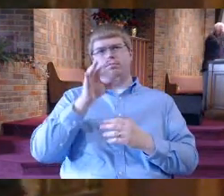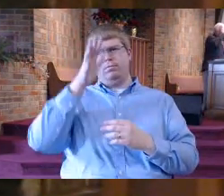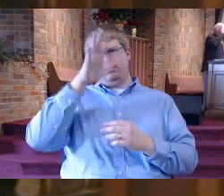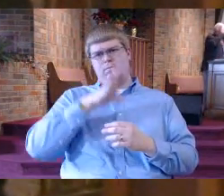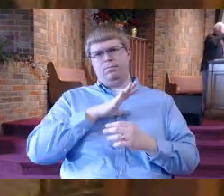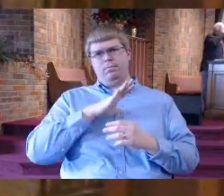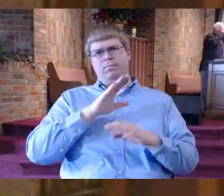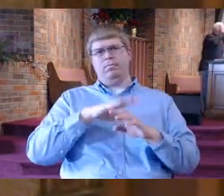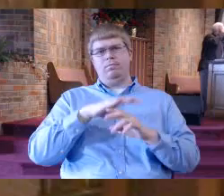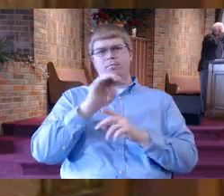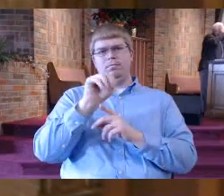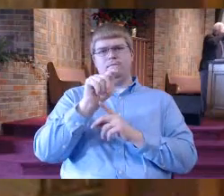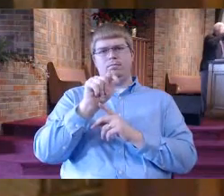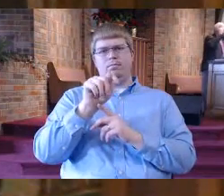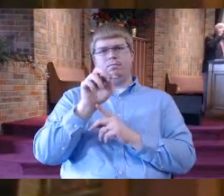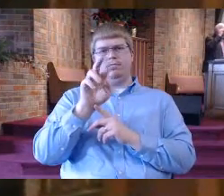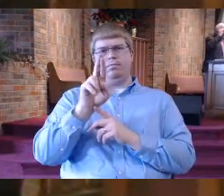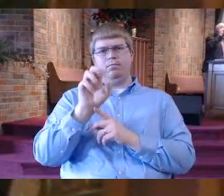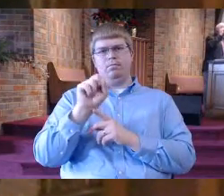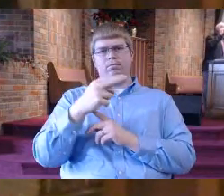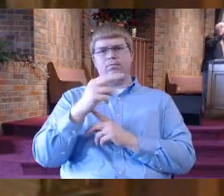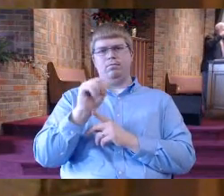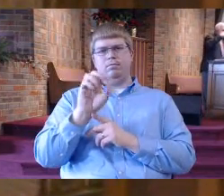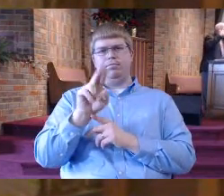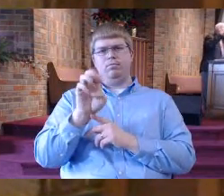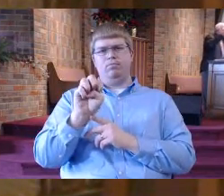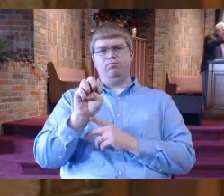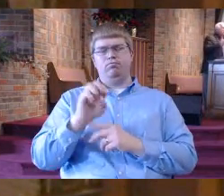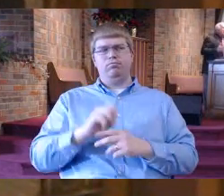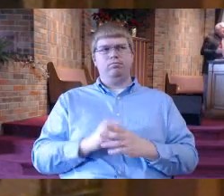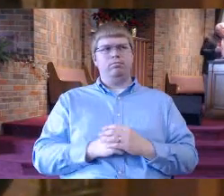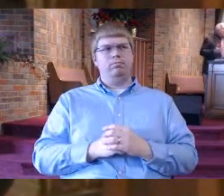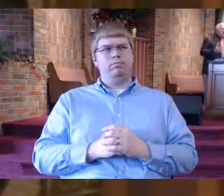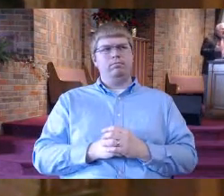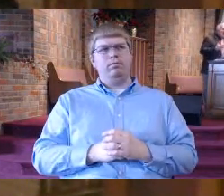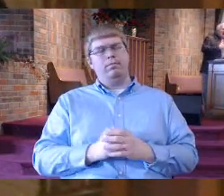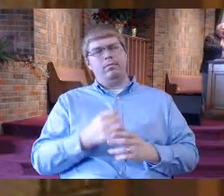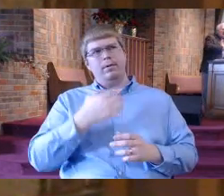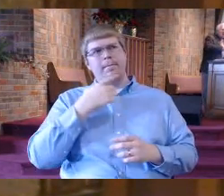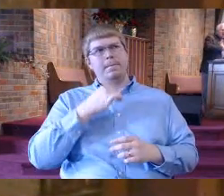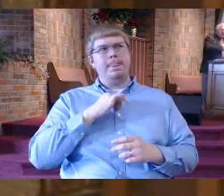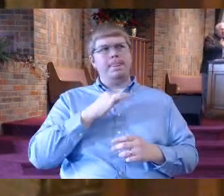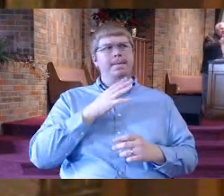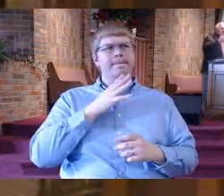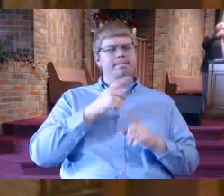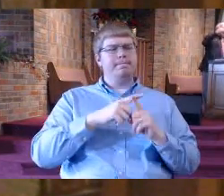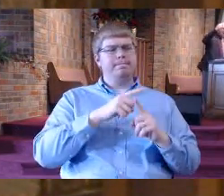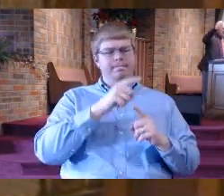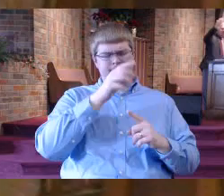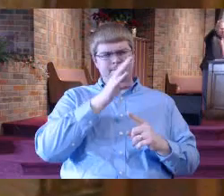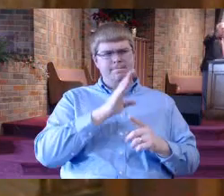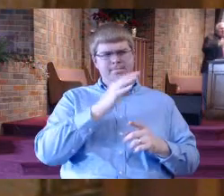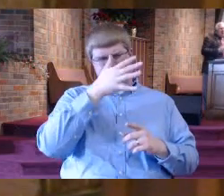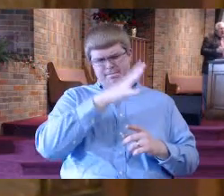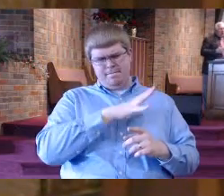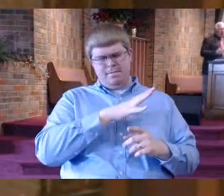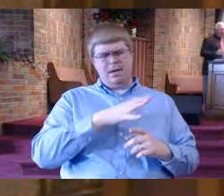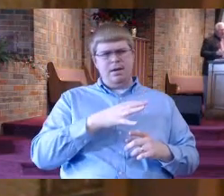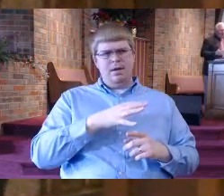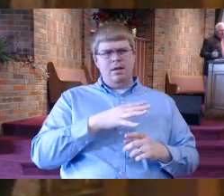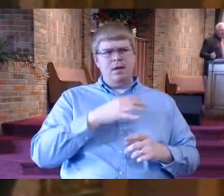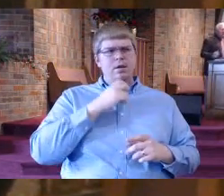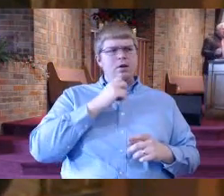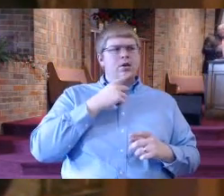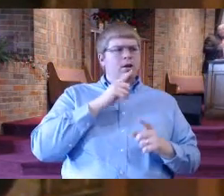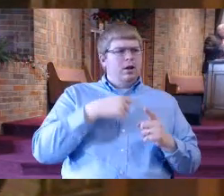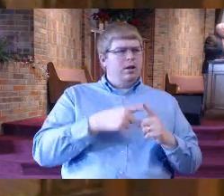I was reading from a guy who was talking about the uniqueness of our existence and the power of